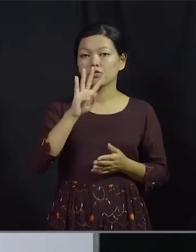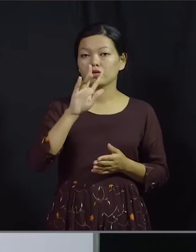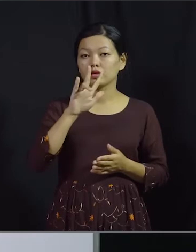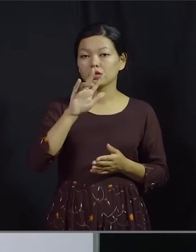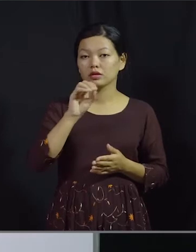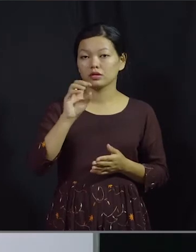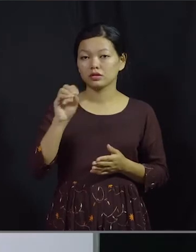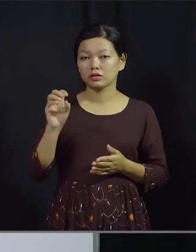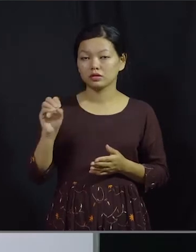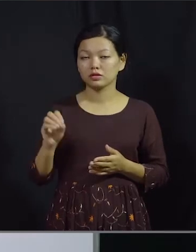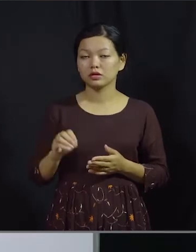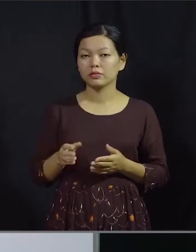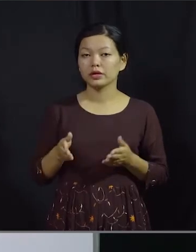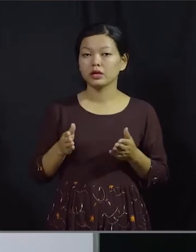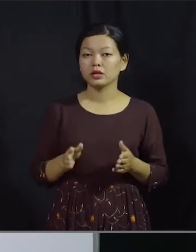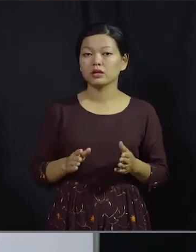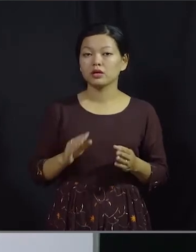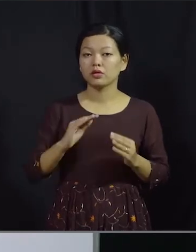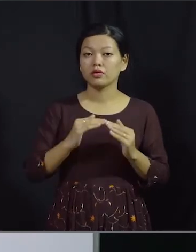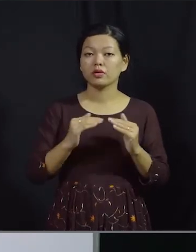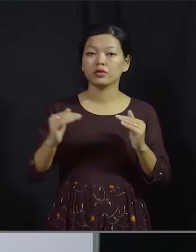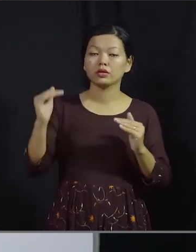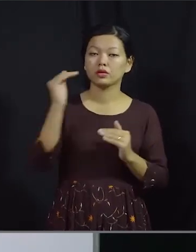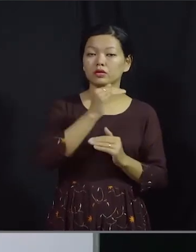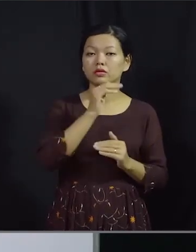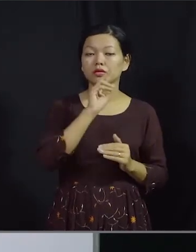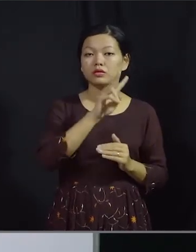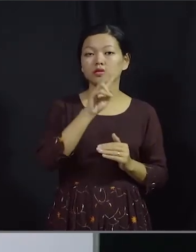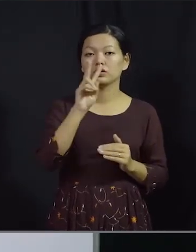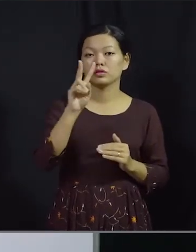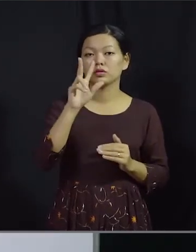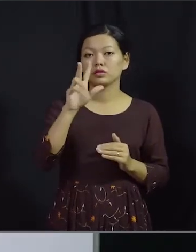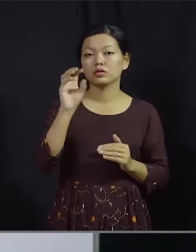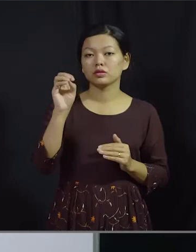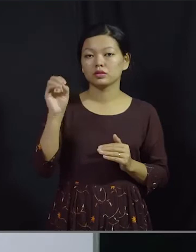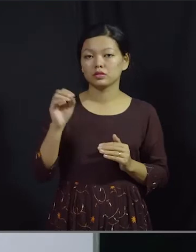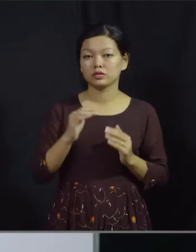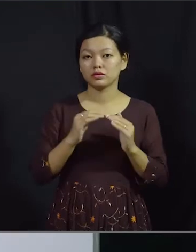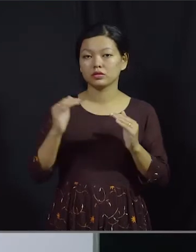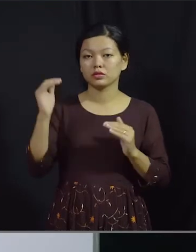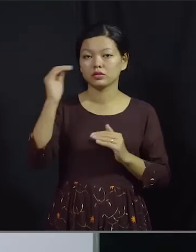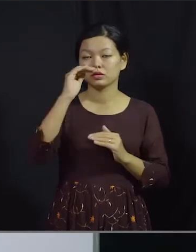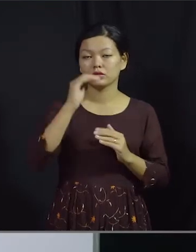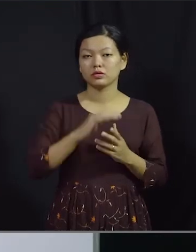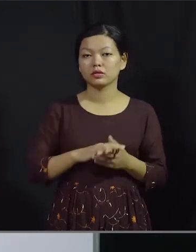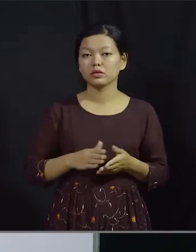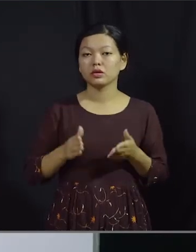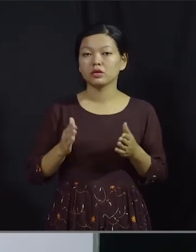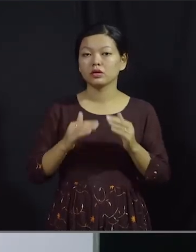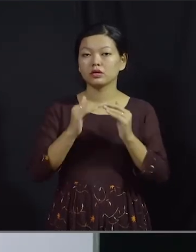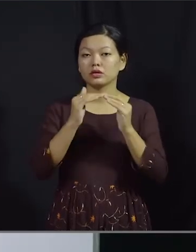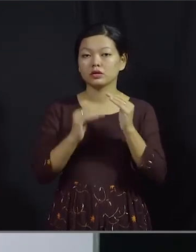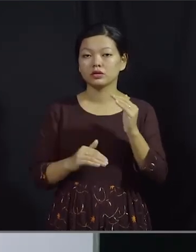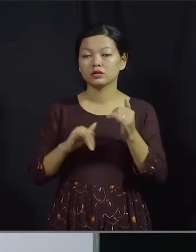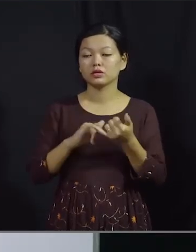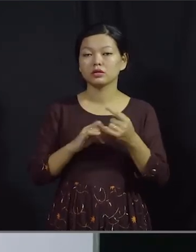by 22,800. It was increased, overvalued. Okay, so there is a decrease in the value of stock.